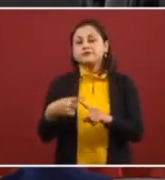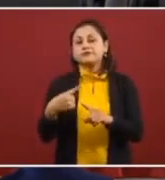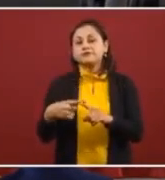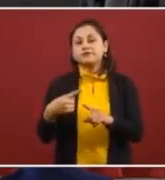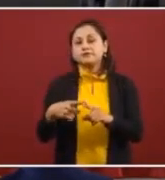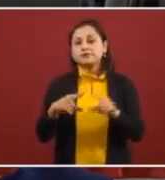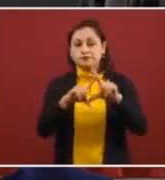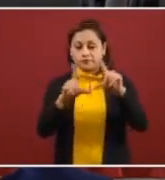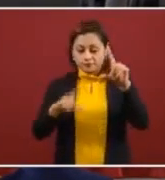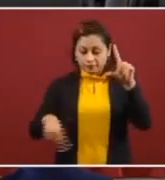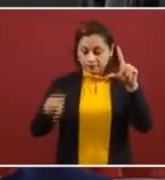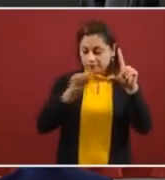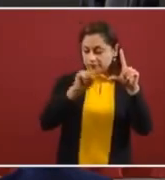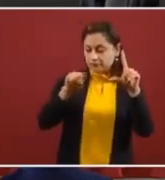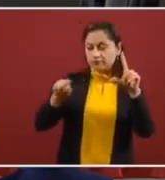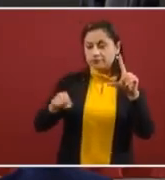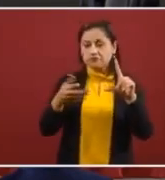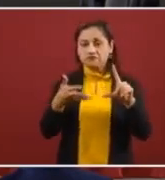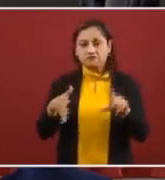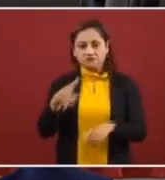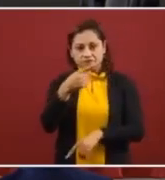Come on now.